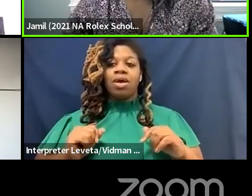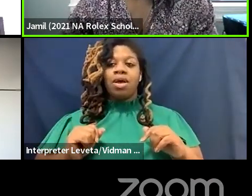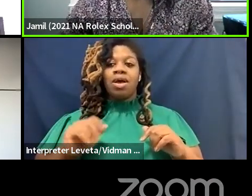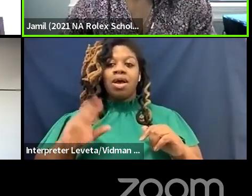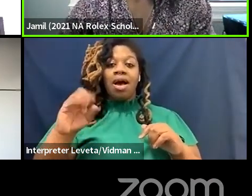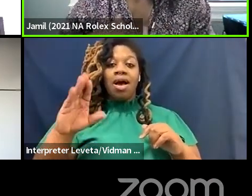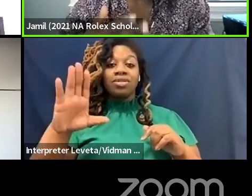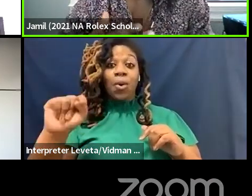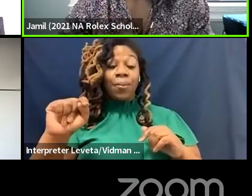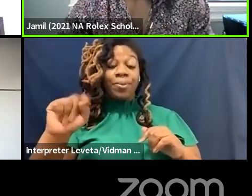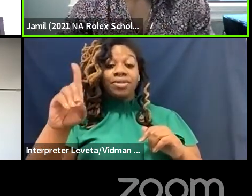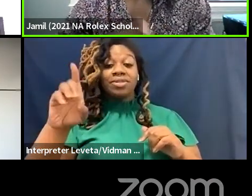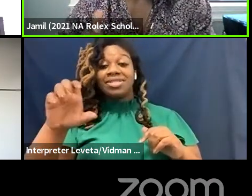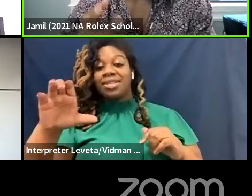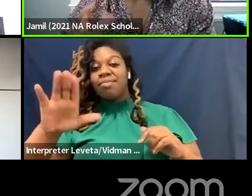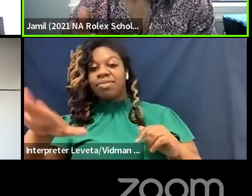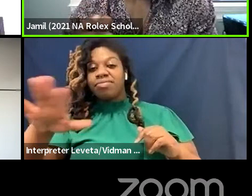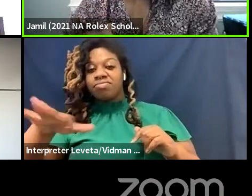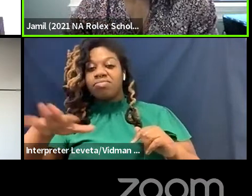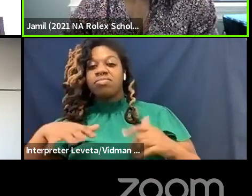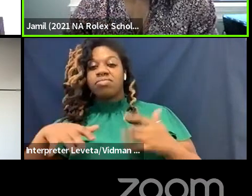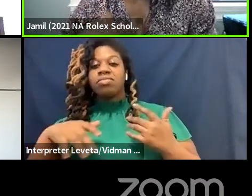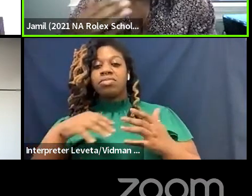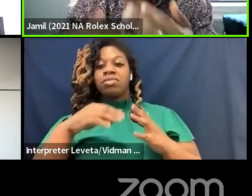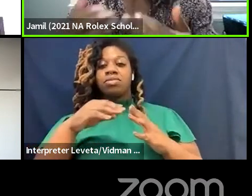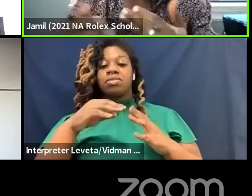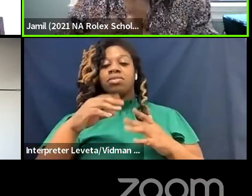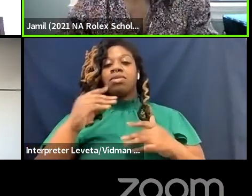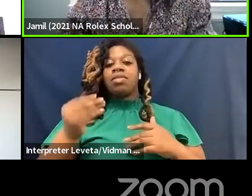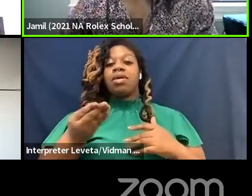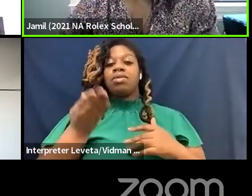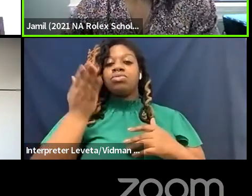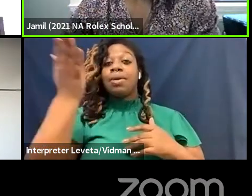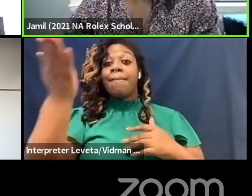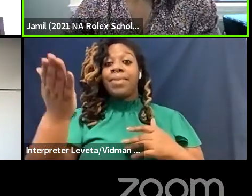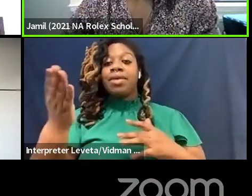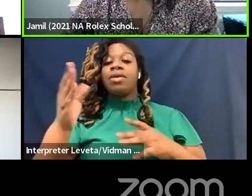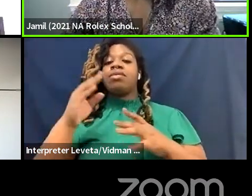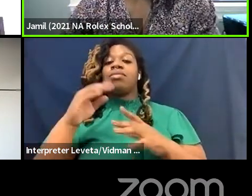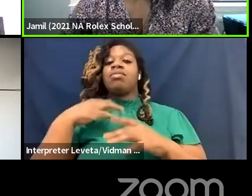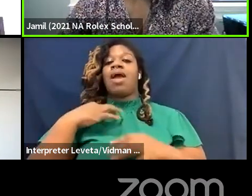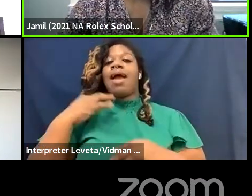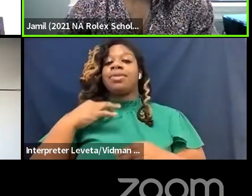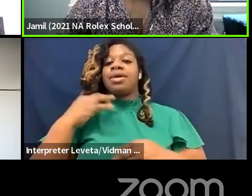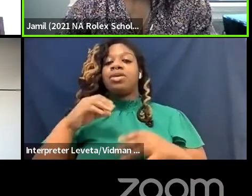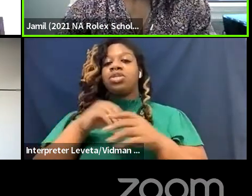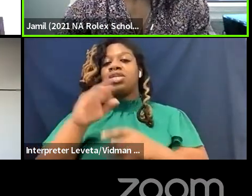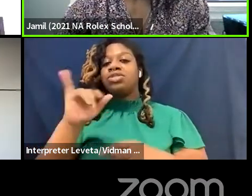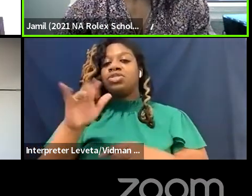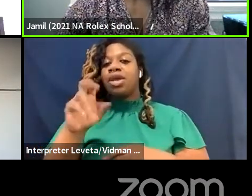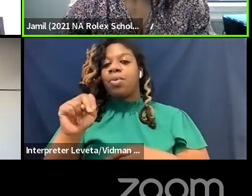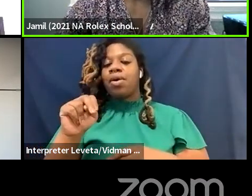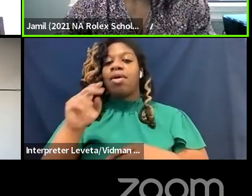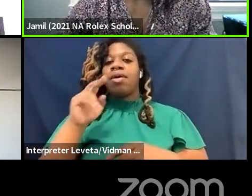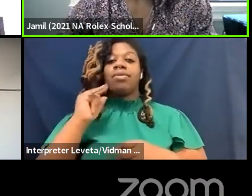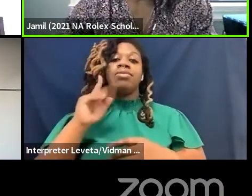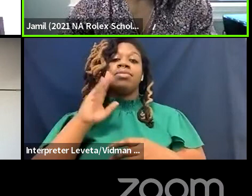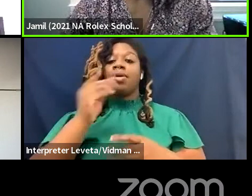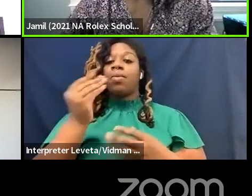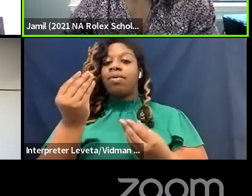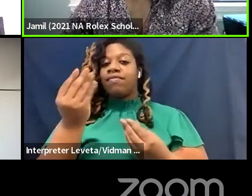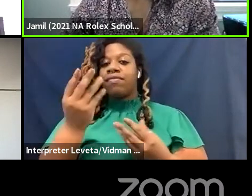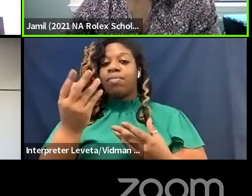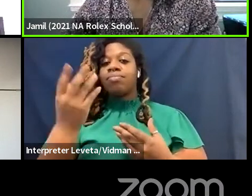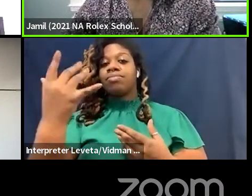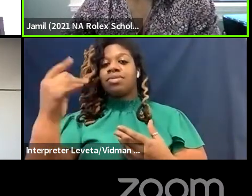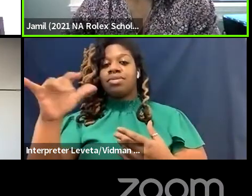October, December, and then you turn your application in, I think, in January, and then they, tell you yay or nay. But